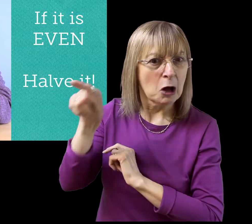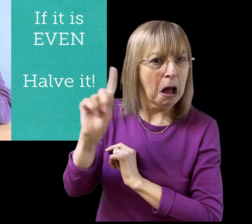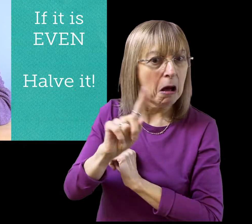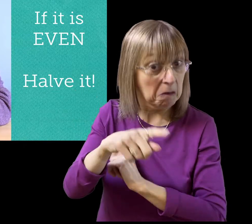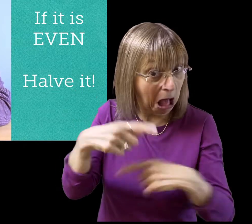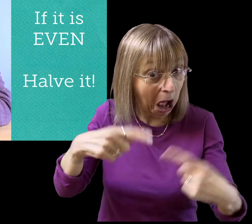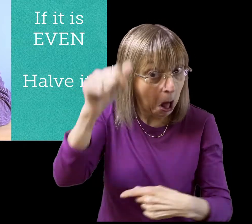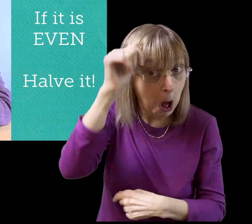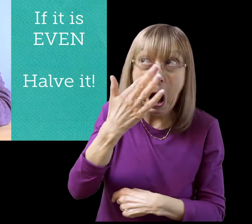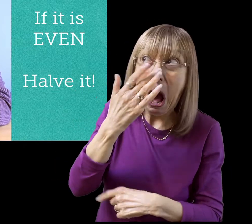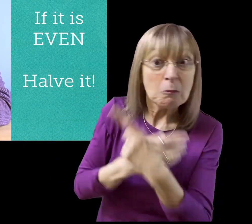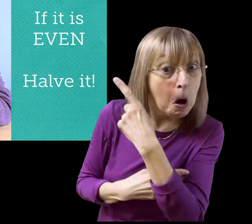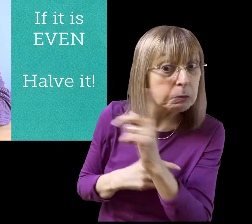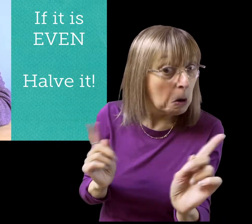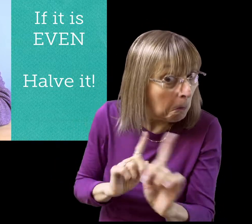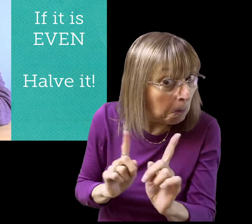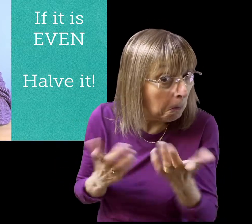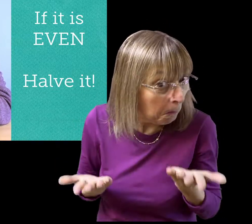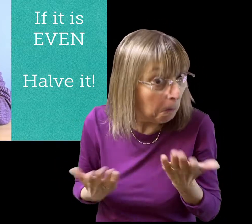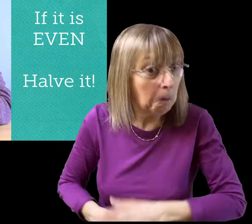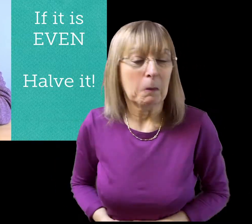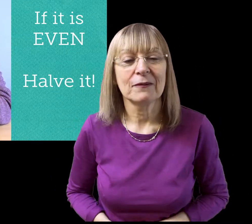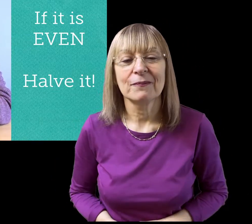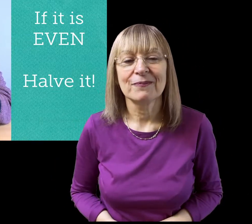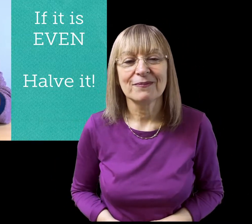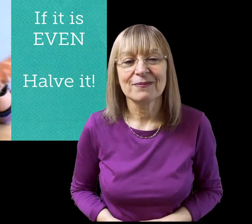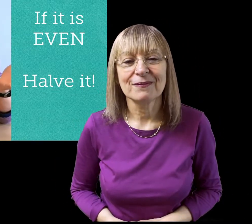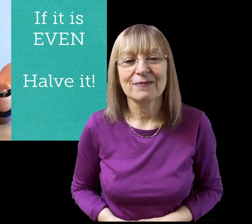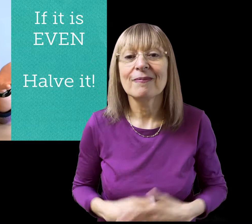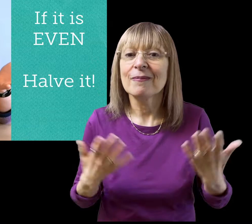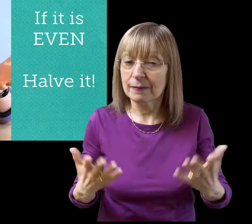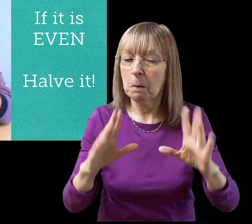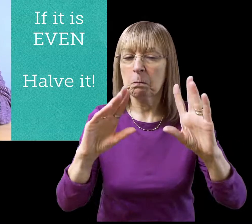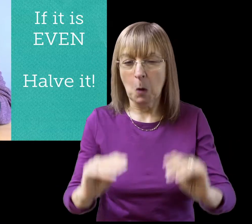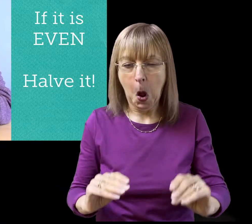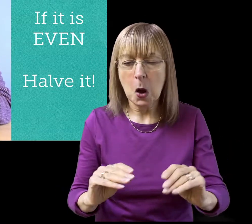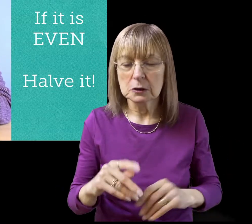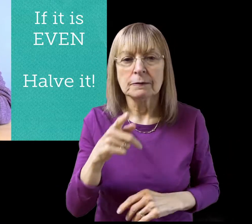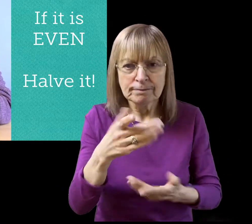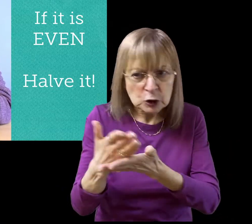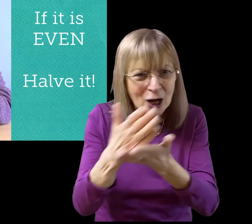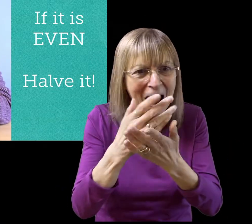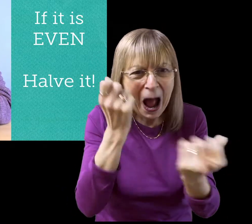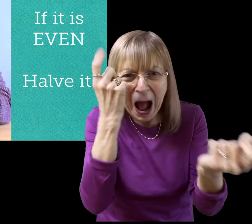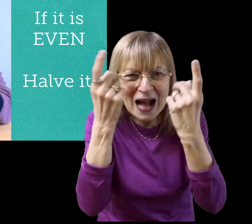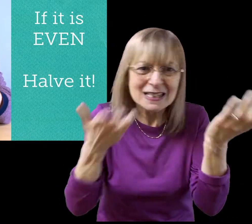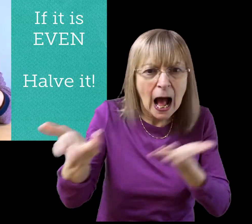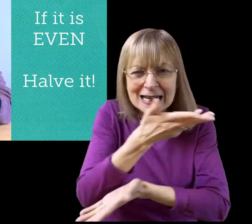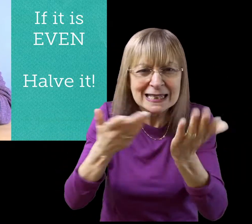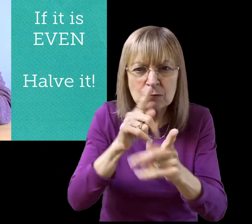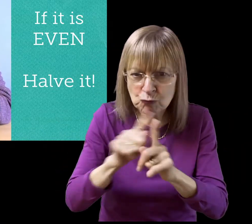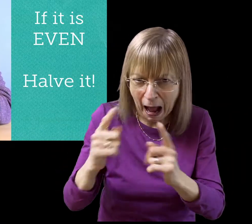for your teacher, if you're allowed to know how old they are. Maybe give this a pause now. Share